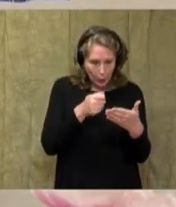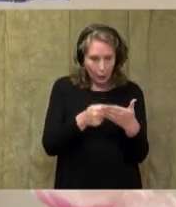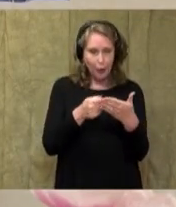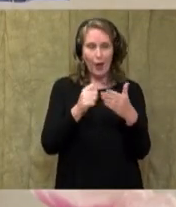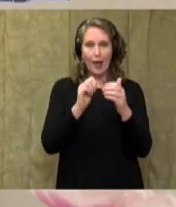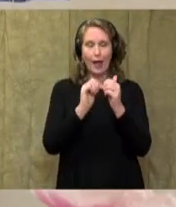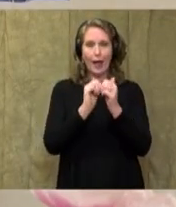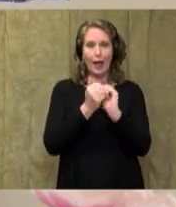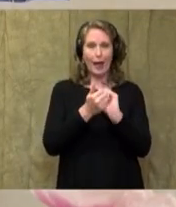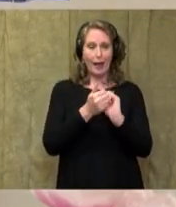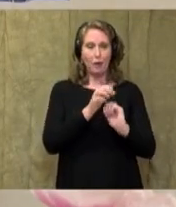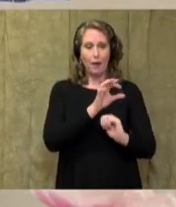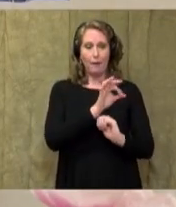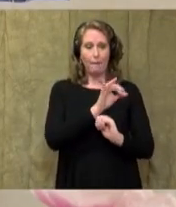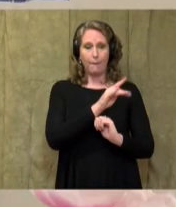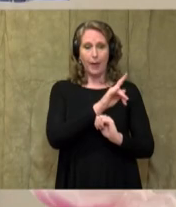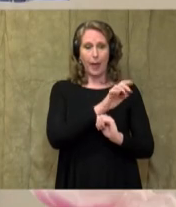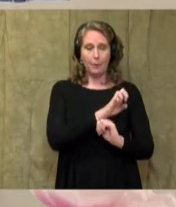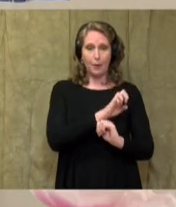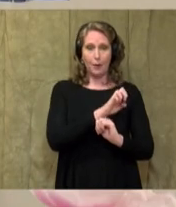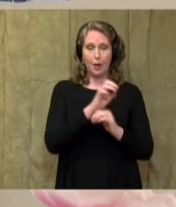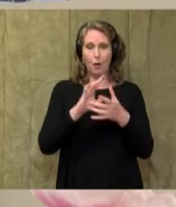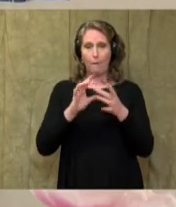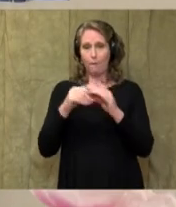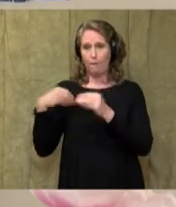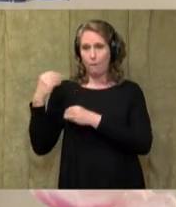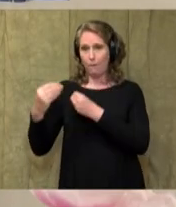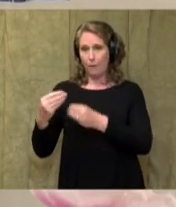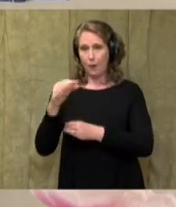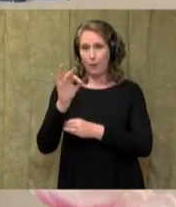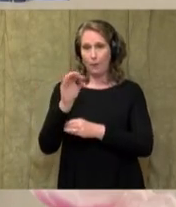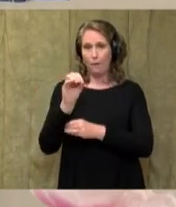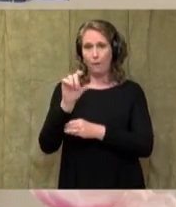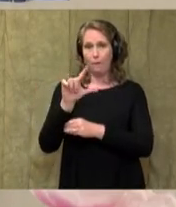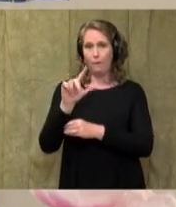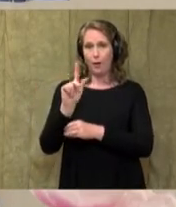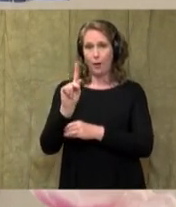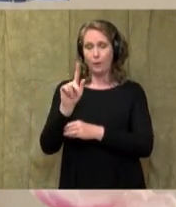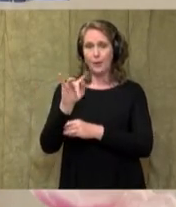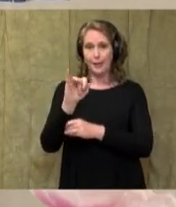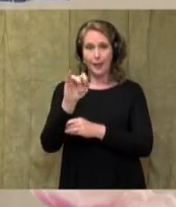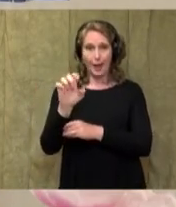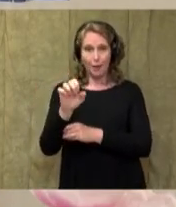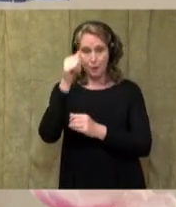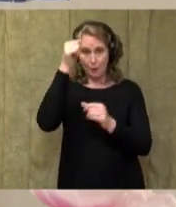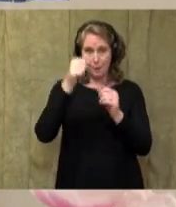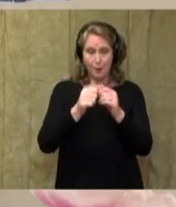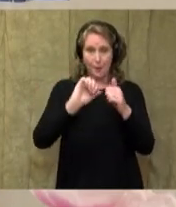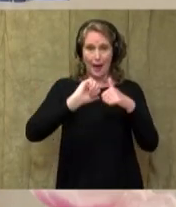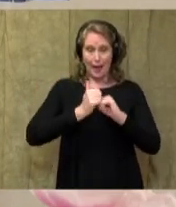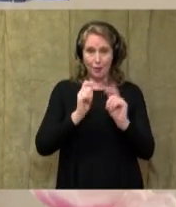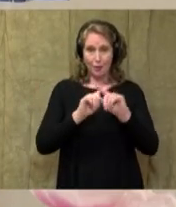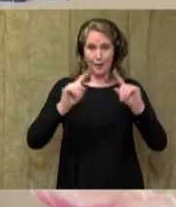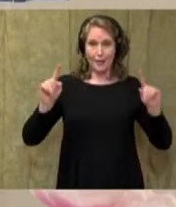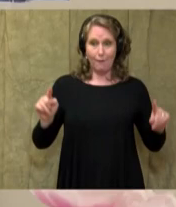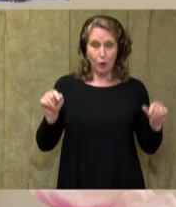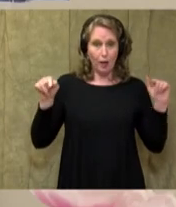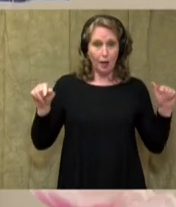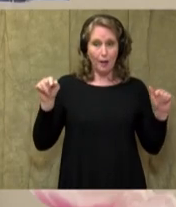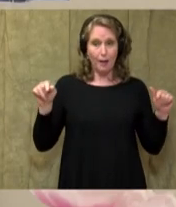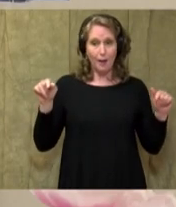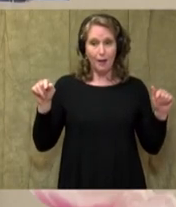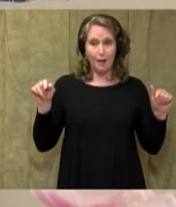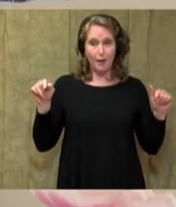the difference between a fable and a folktale. Does anybody remember the difference between a fable and a folktale?